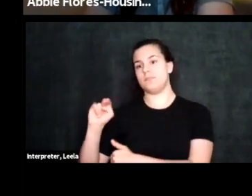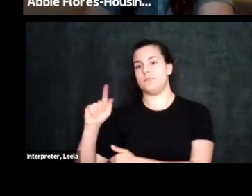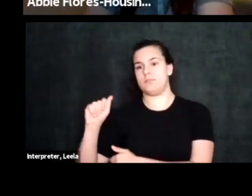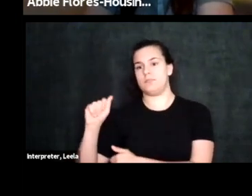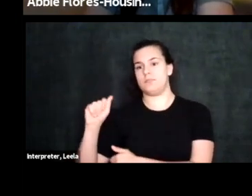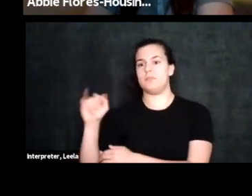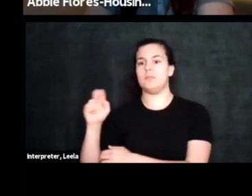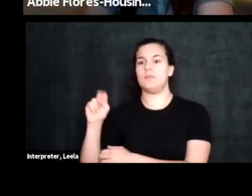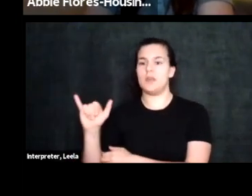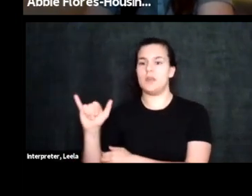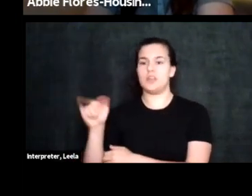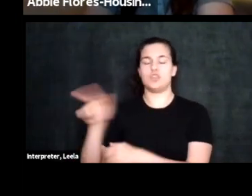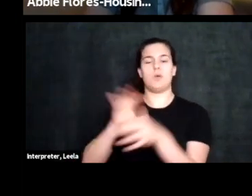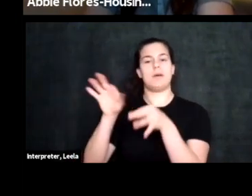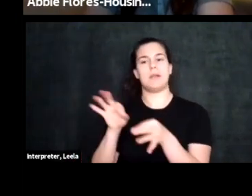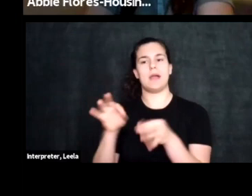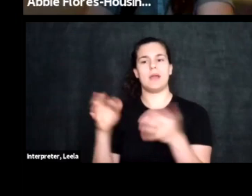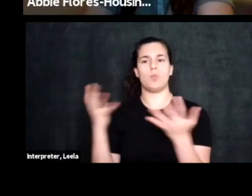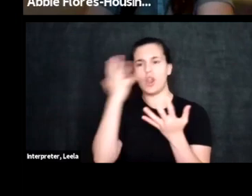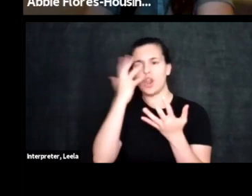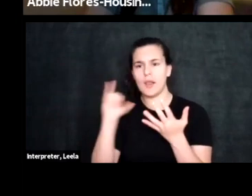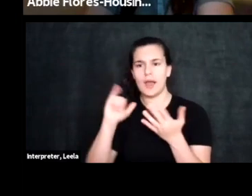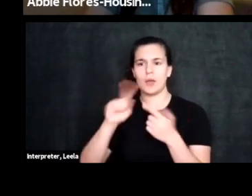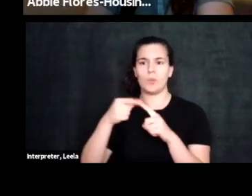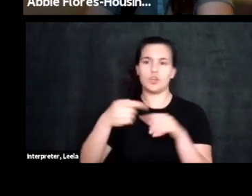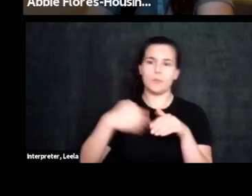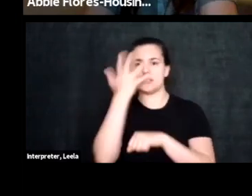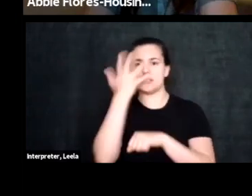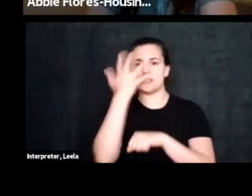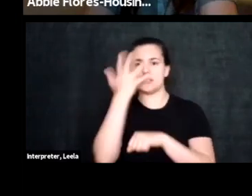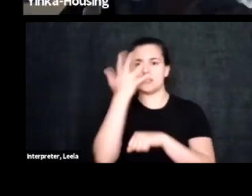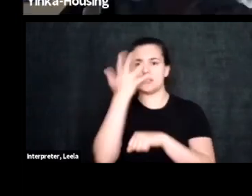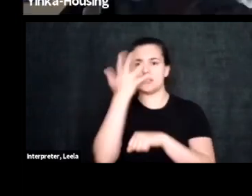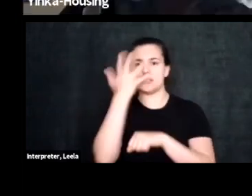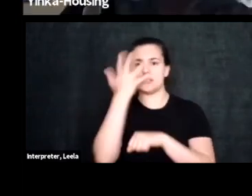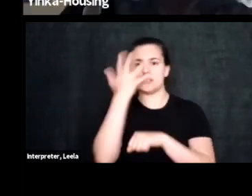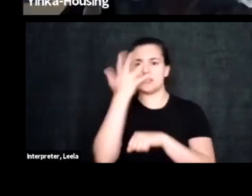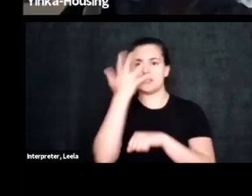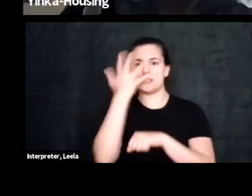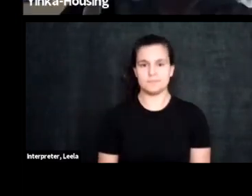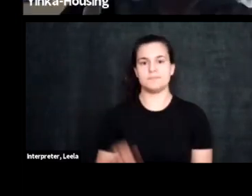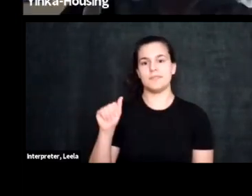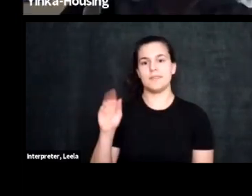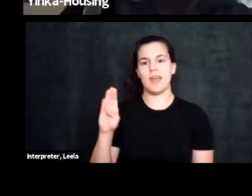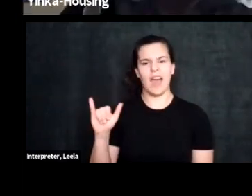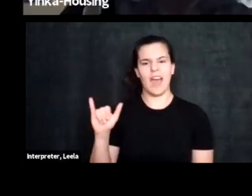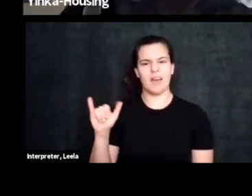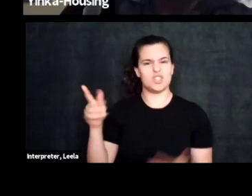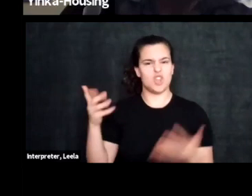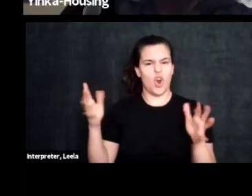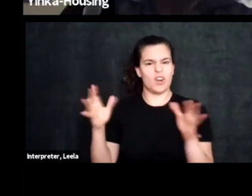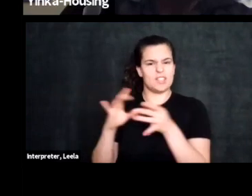details about what it's moving in and what it's like living on campus. Abbie's kind of talk to you about how to apply